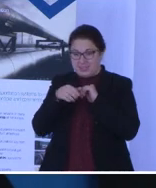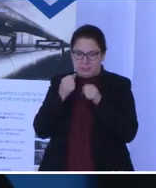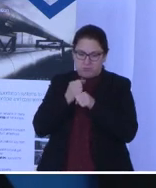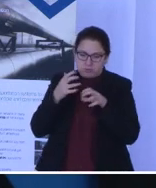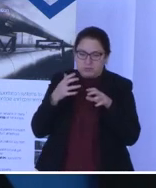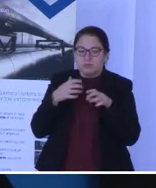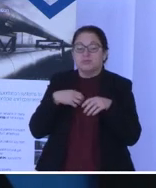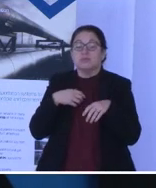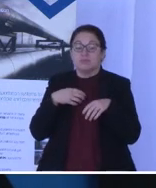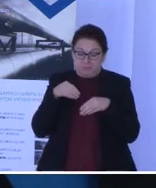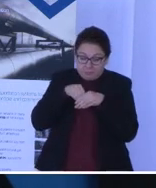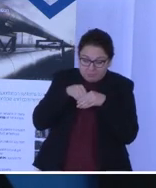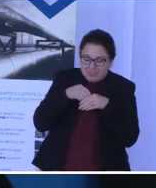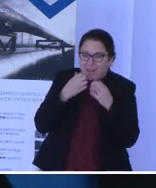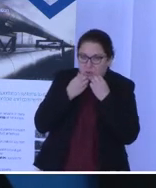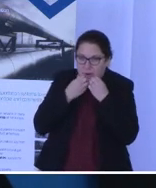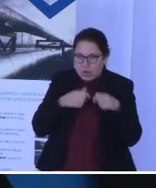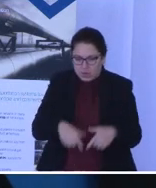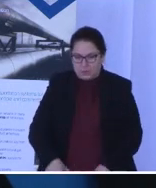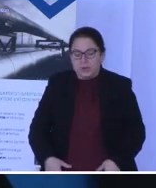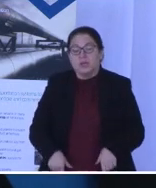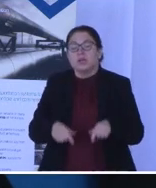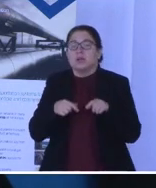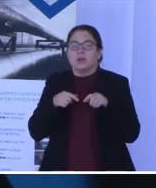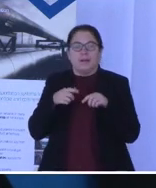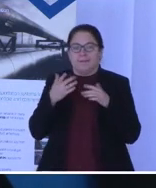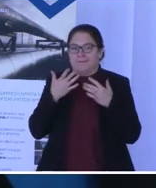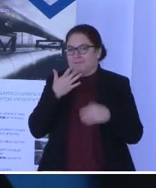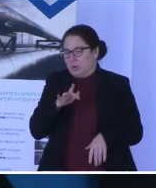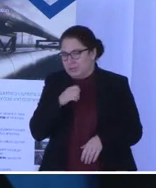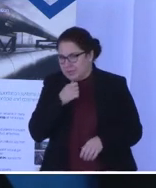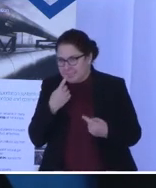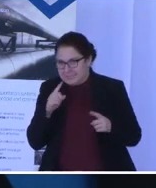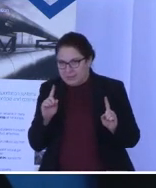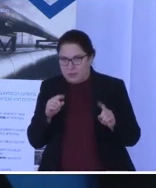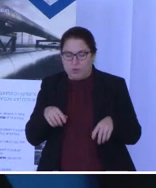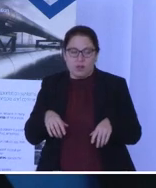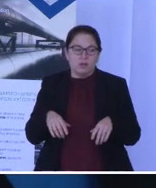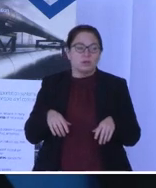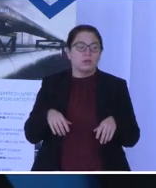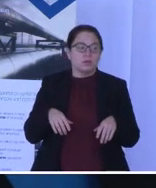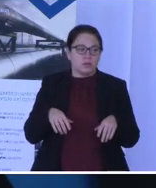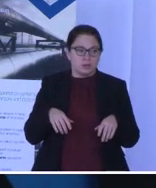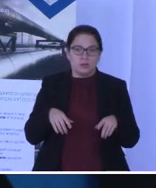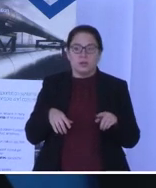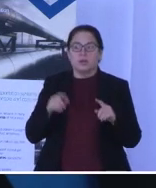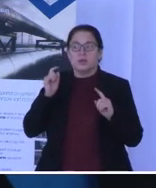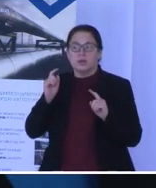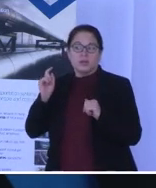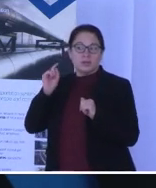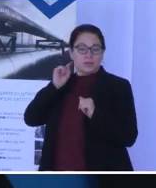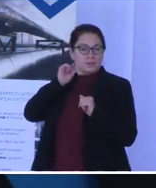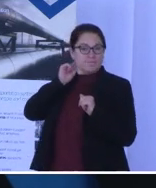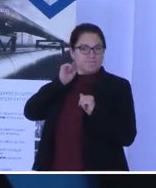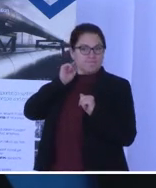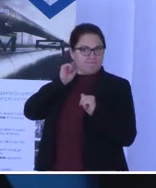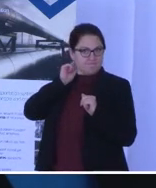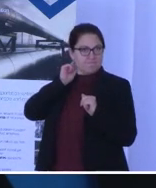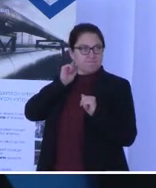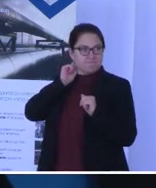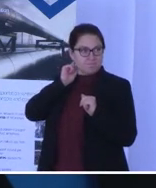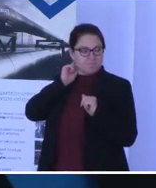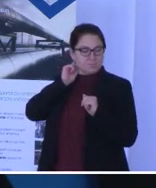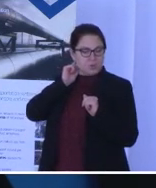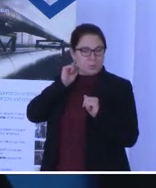on in Amsterdam, again, not through TSA checkpoint, but again, reminding us that we had to look for